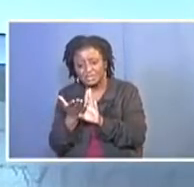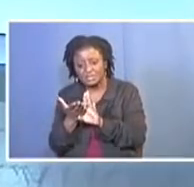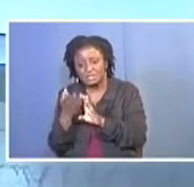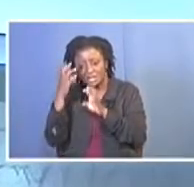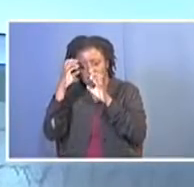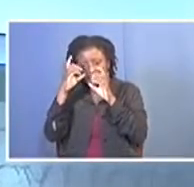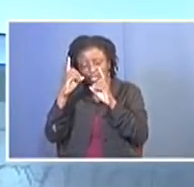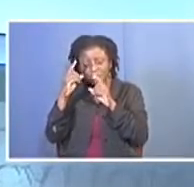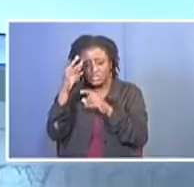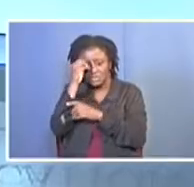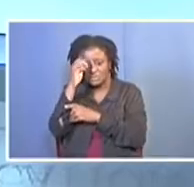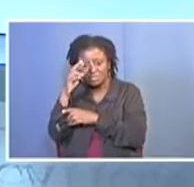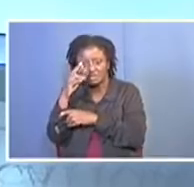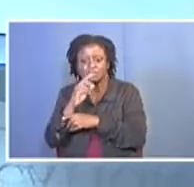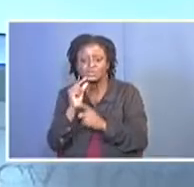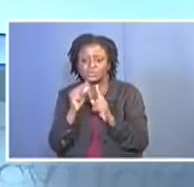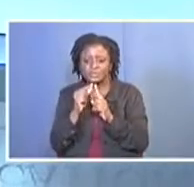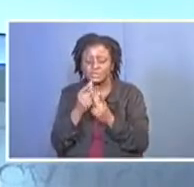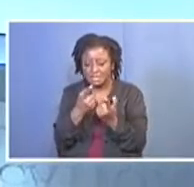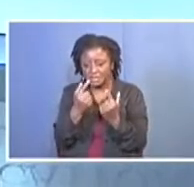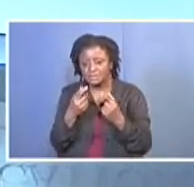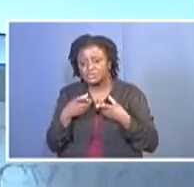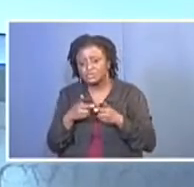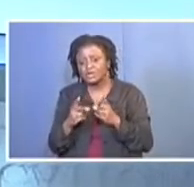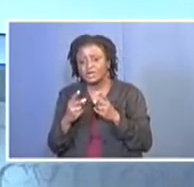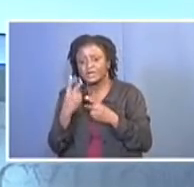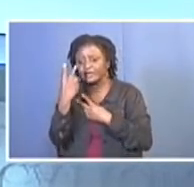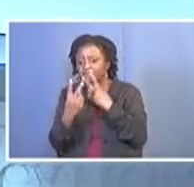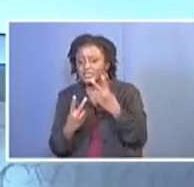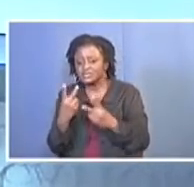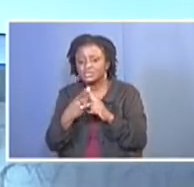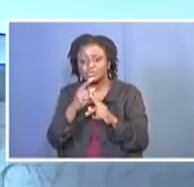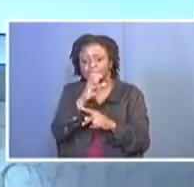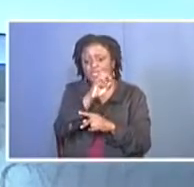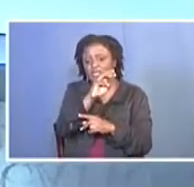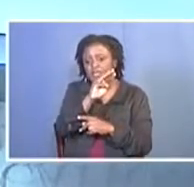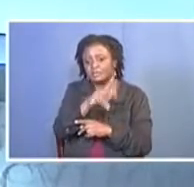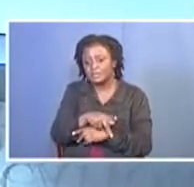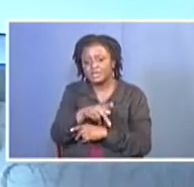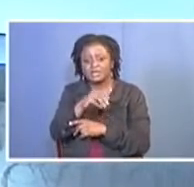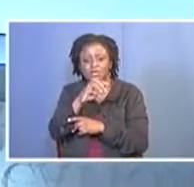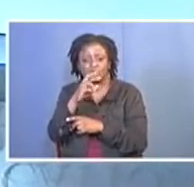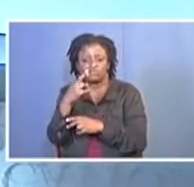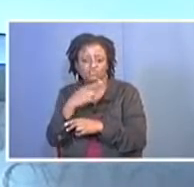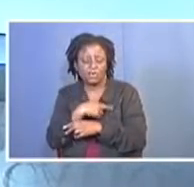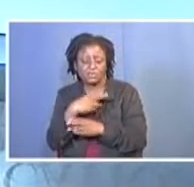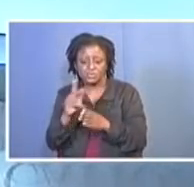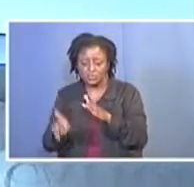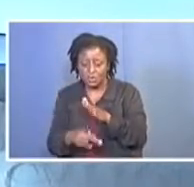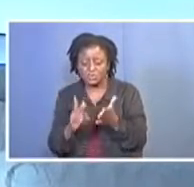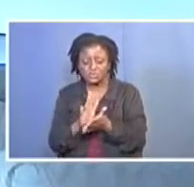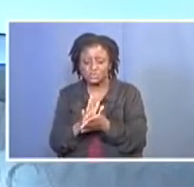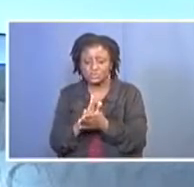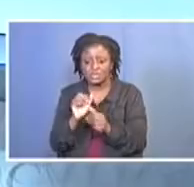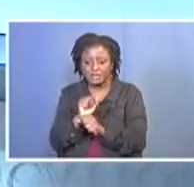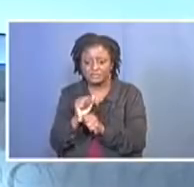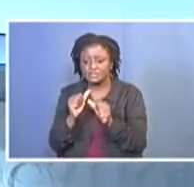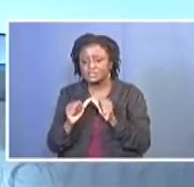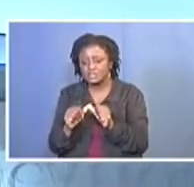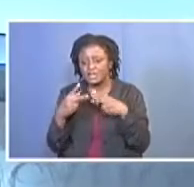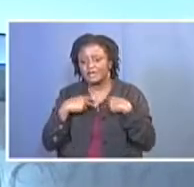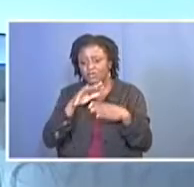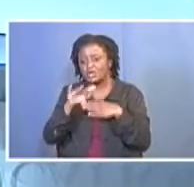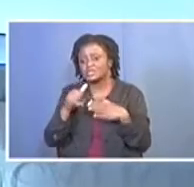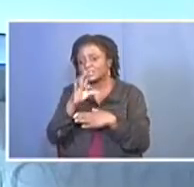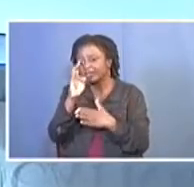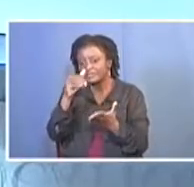Education Minister's comments coming during a visit to E.P. Roberts Primary School as efforts continue to have all 7,000